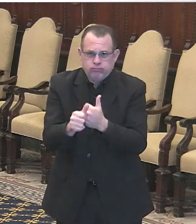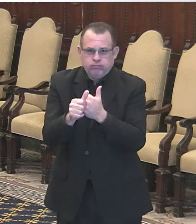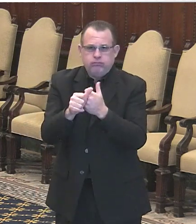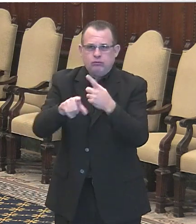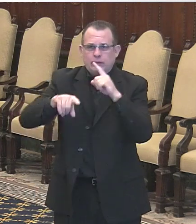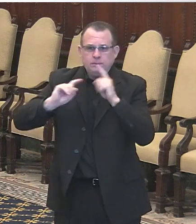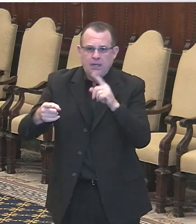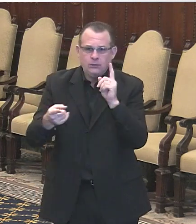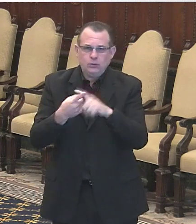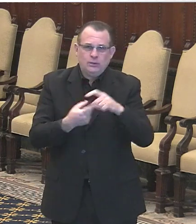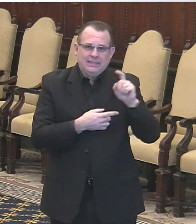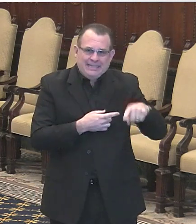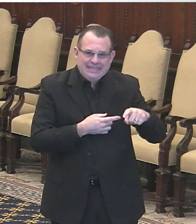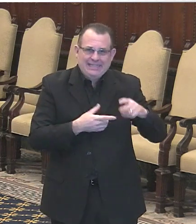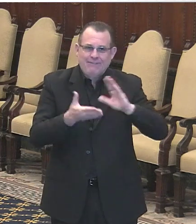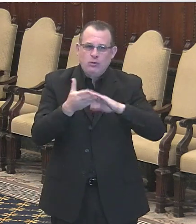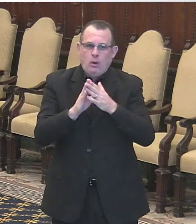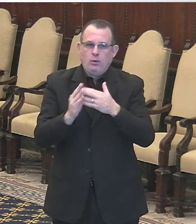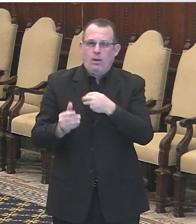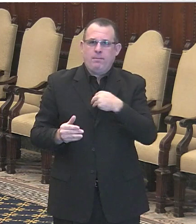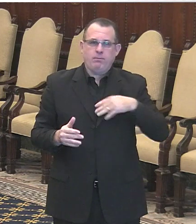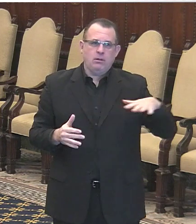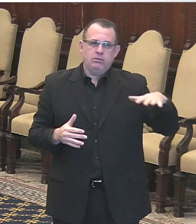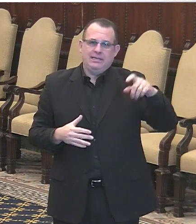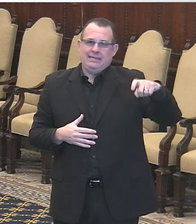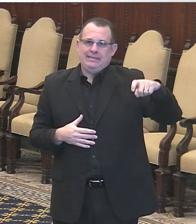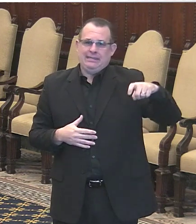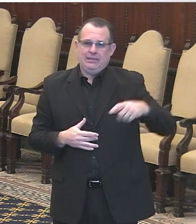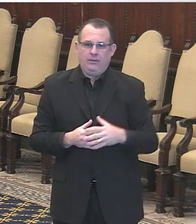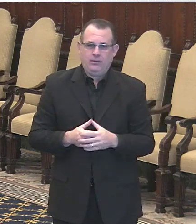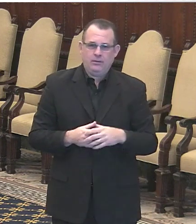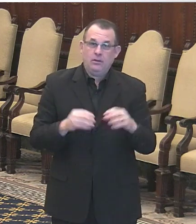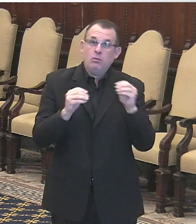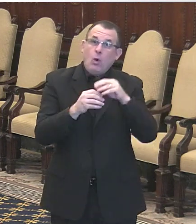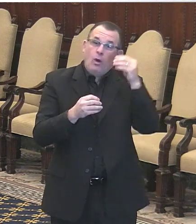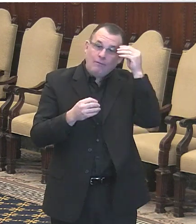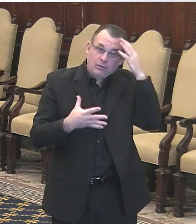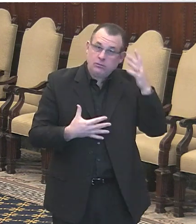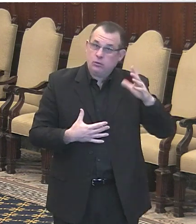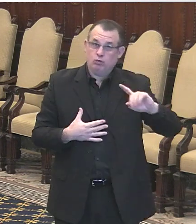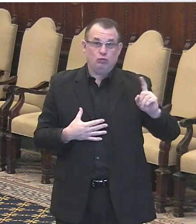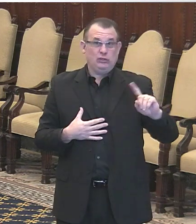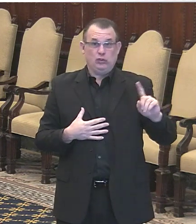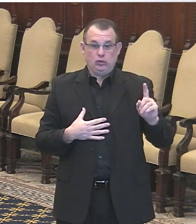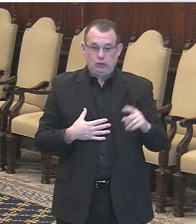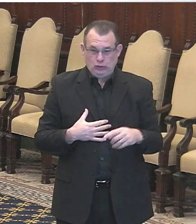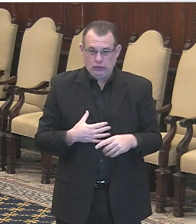communities. Additional details about COVID-19 Recovery Office are available at